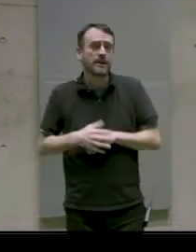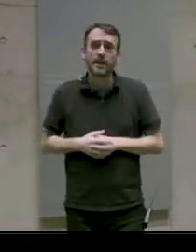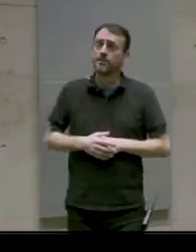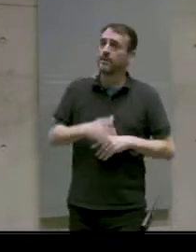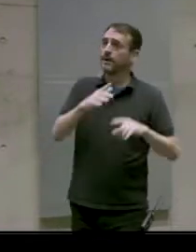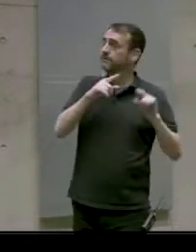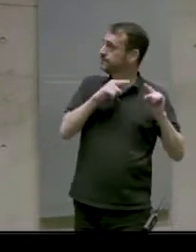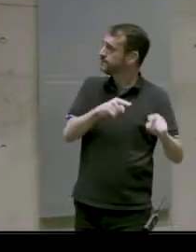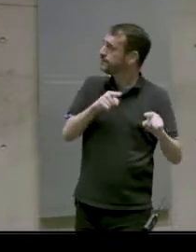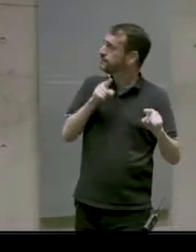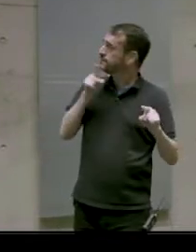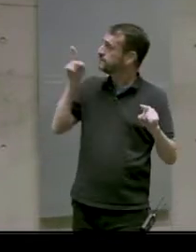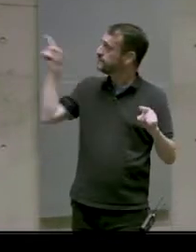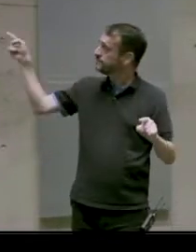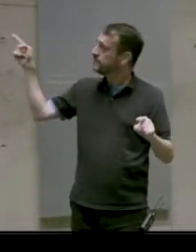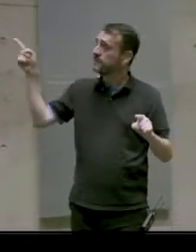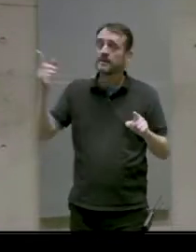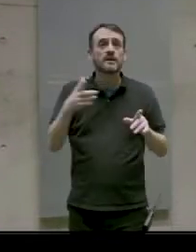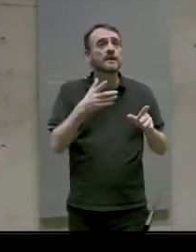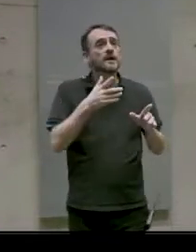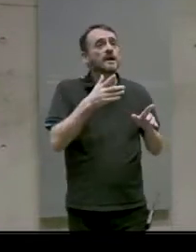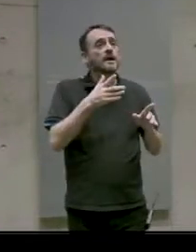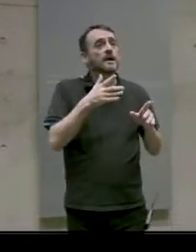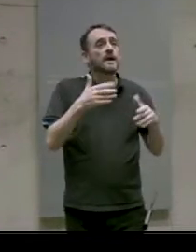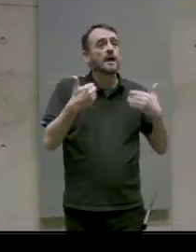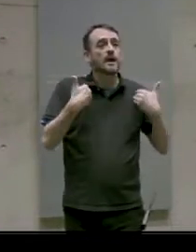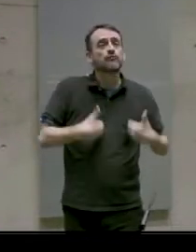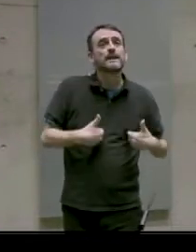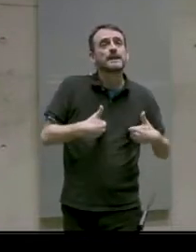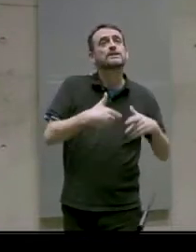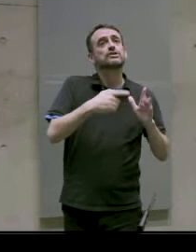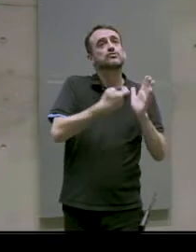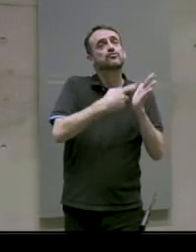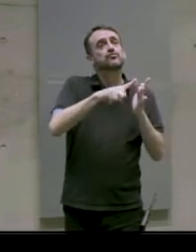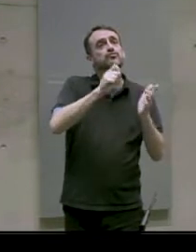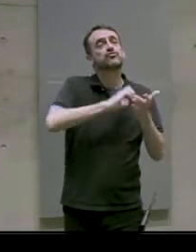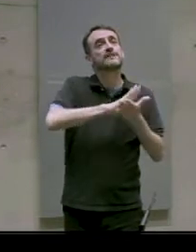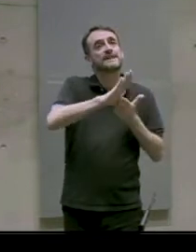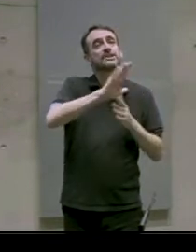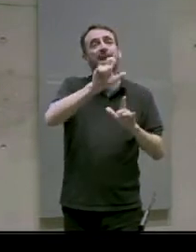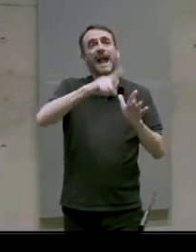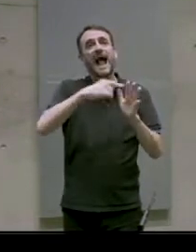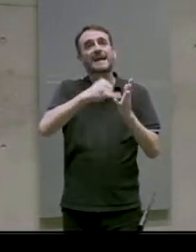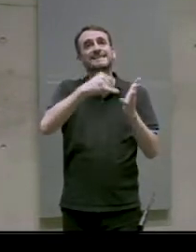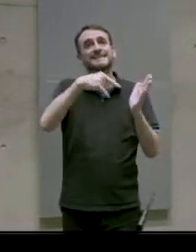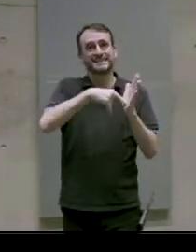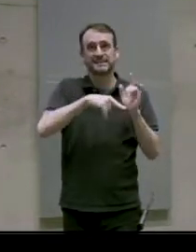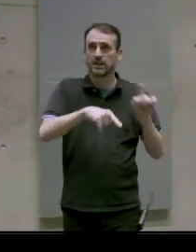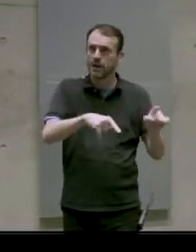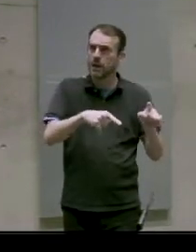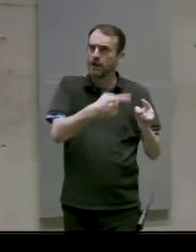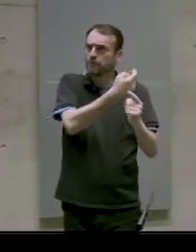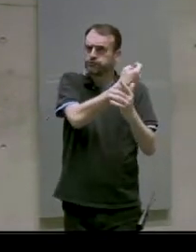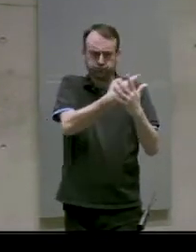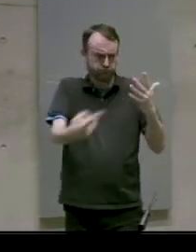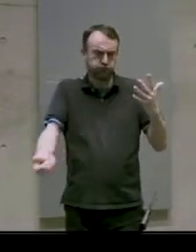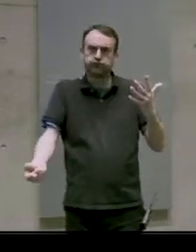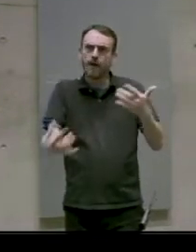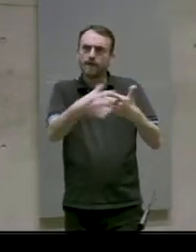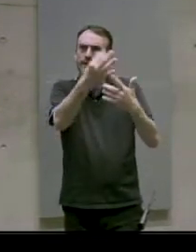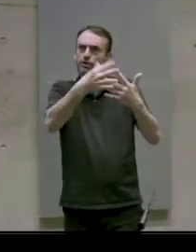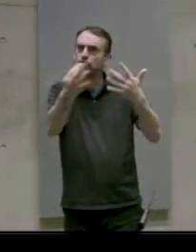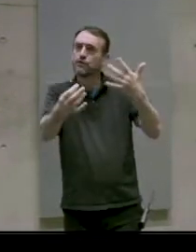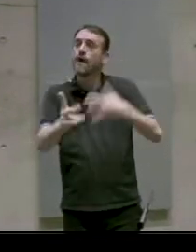is the answer. As one of the most exciting new creative apps, RichCast has a whole host of features like